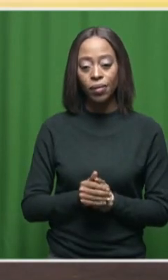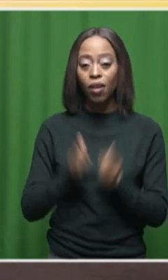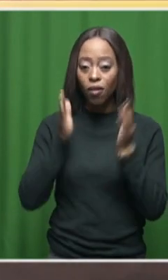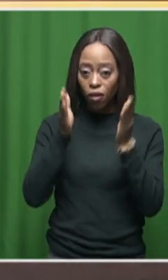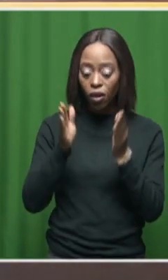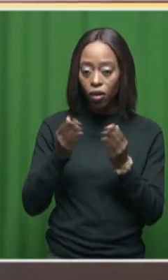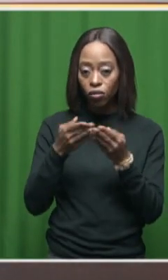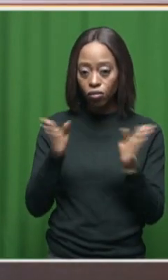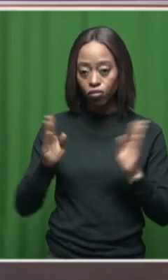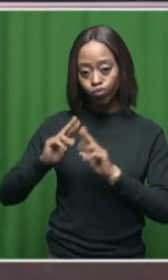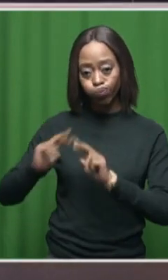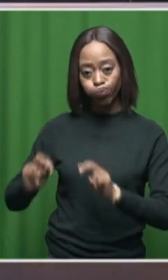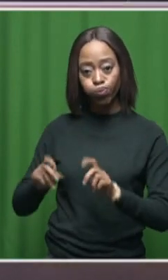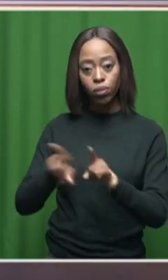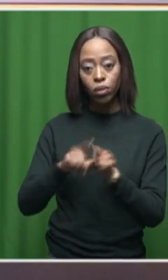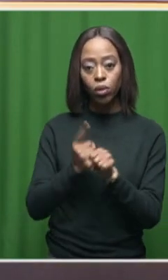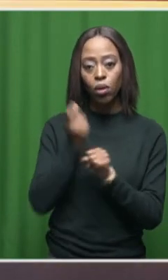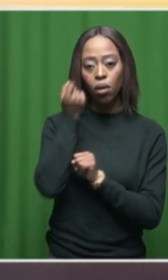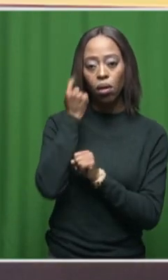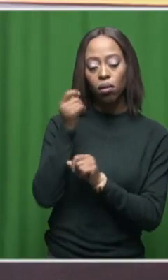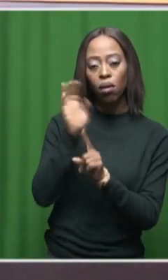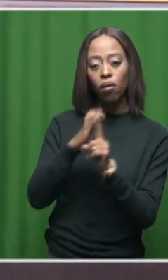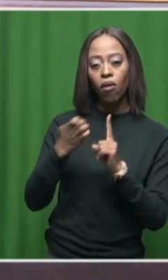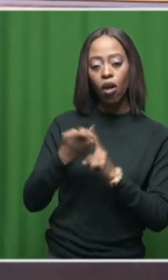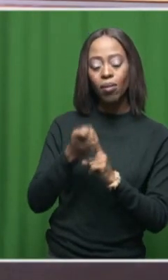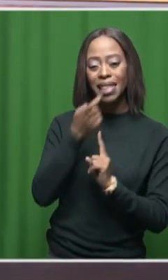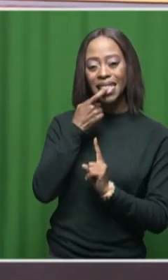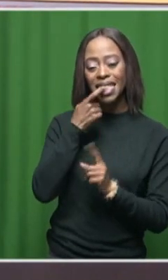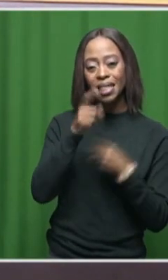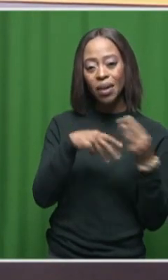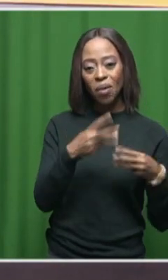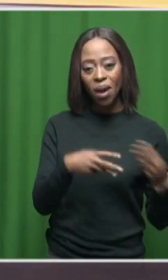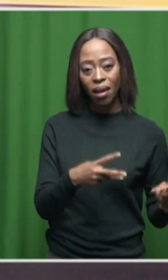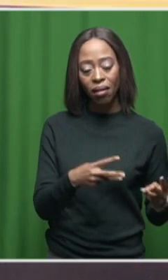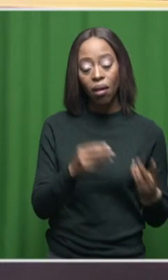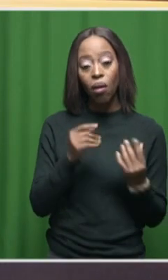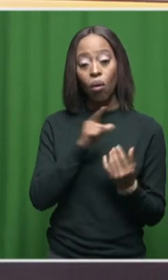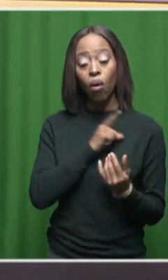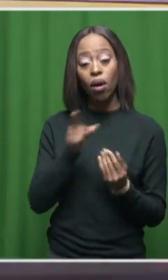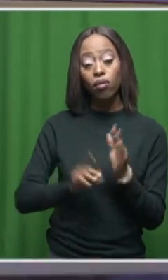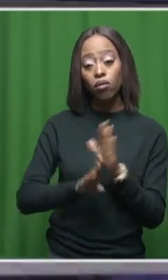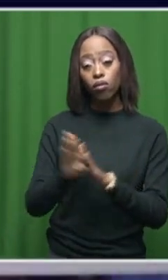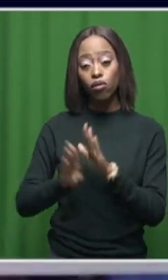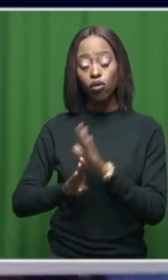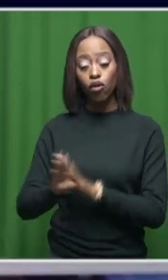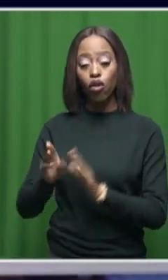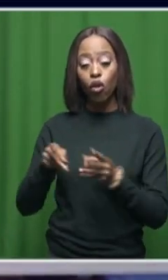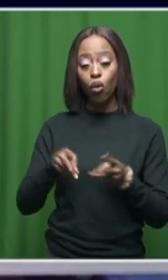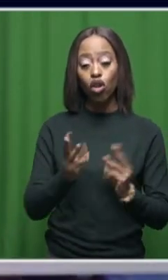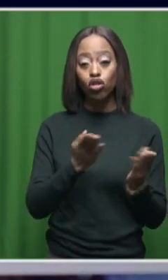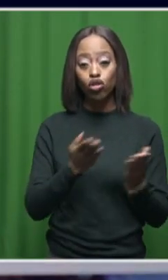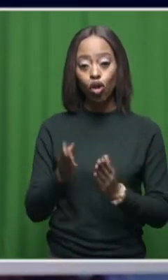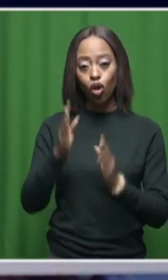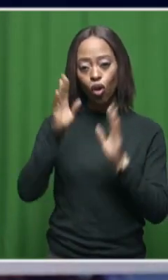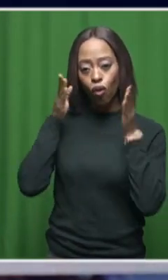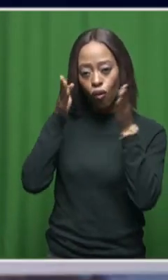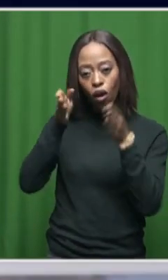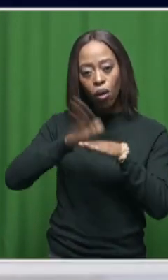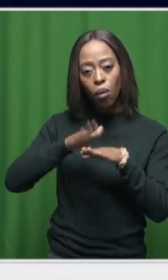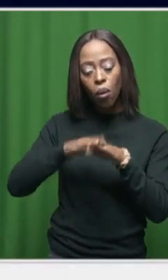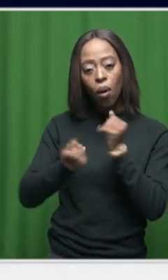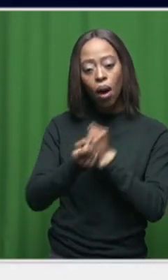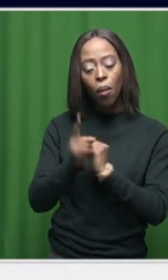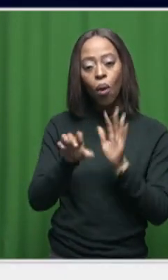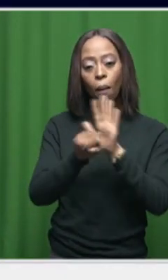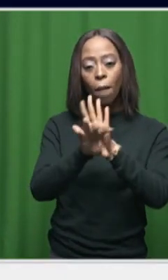general research, we have to understand the metalworking industry to a very large extent. So when we develop these trends, we have a look at what's currently happening in